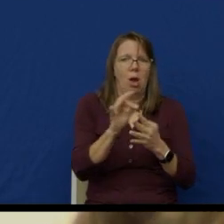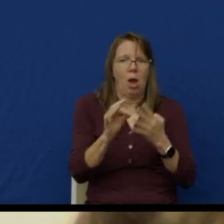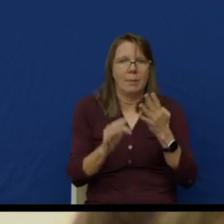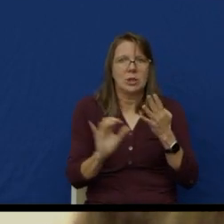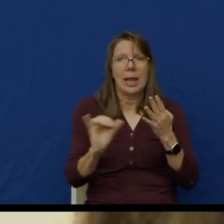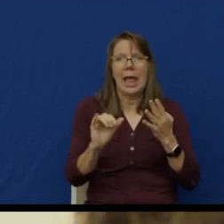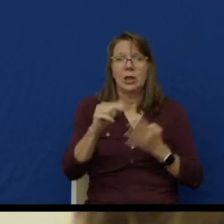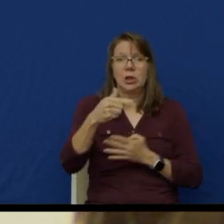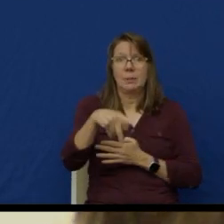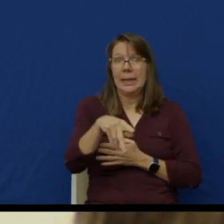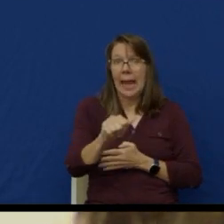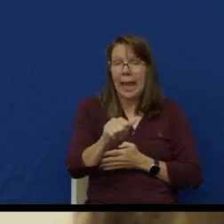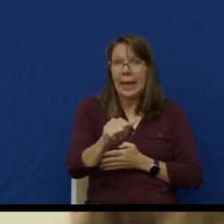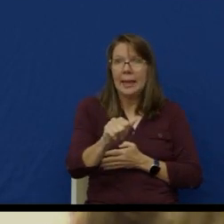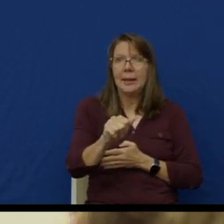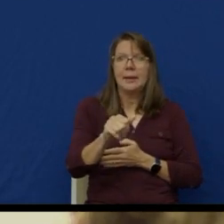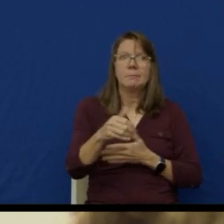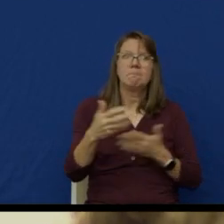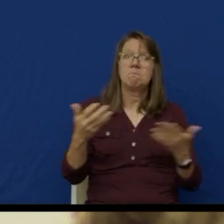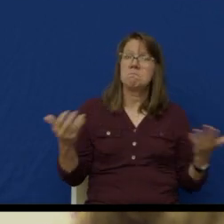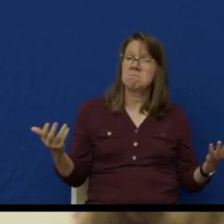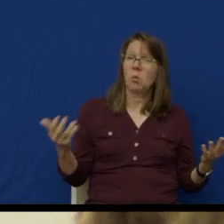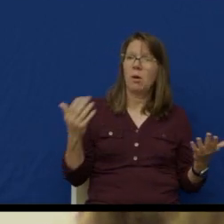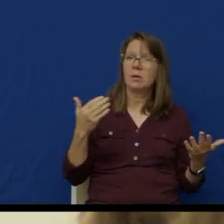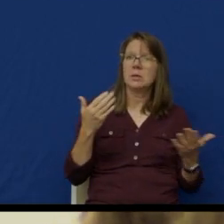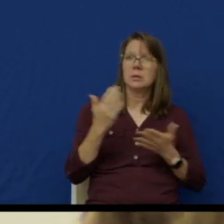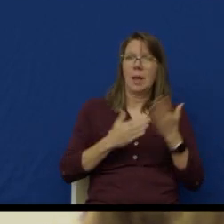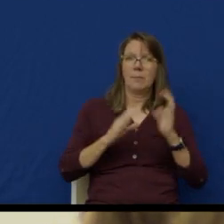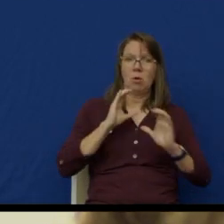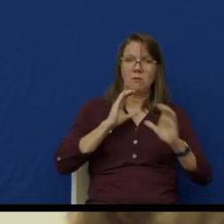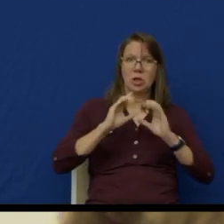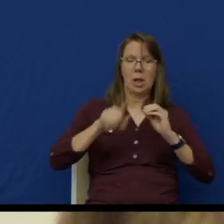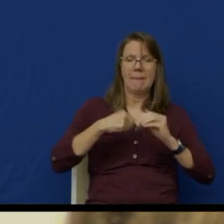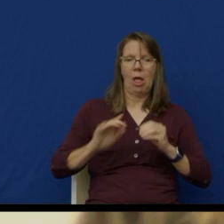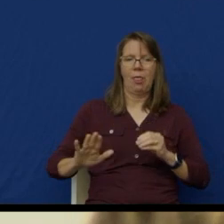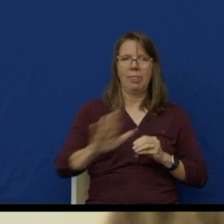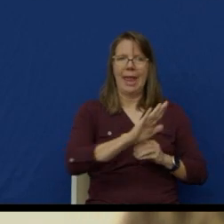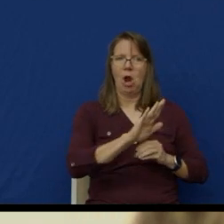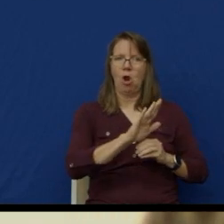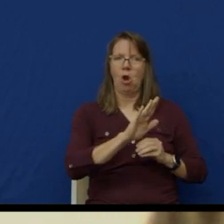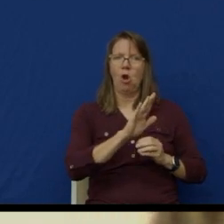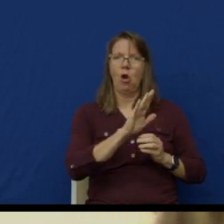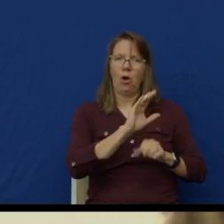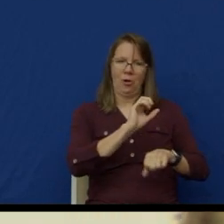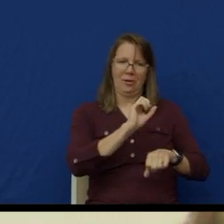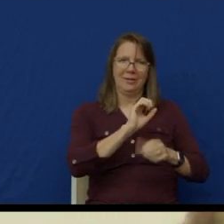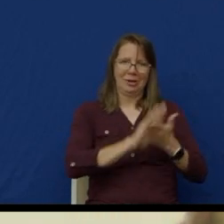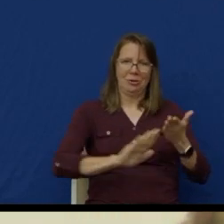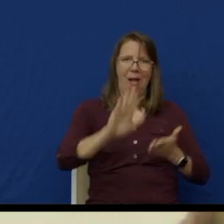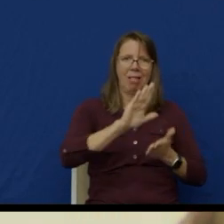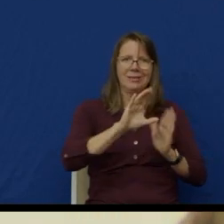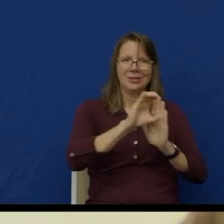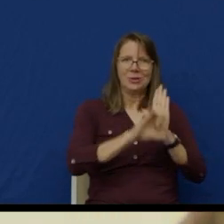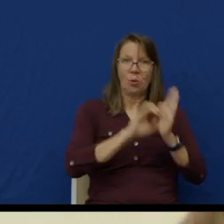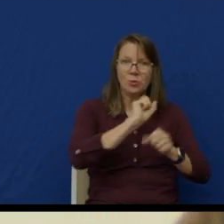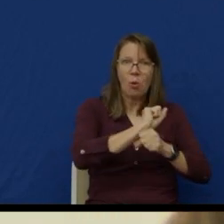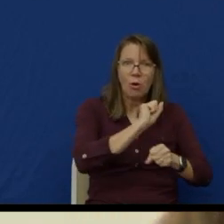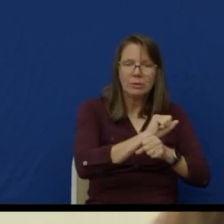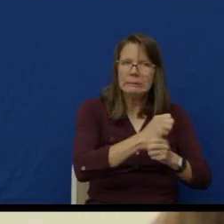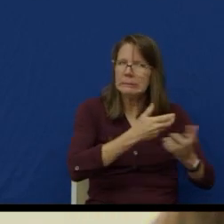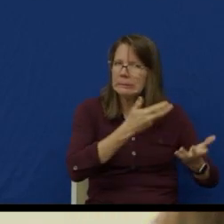GPA aspect of it? We've had conversations around that with our coursework. So we have options on the table to just, of course, be dependent